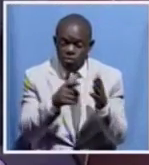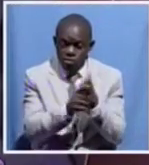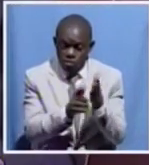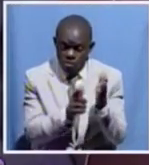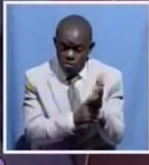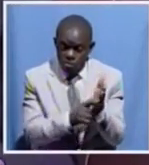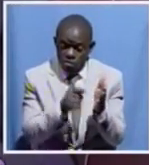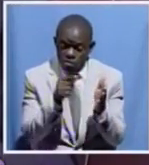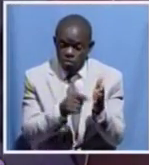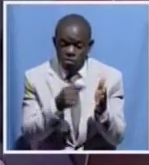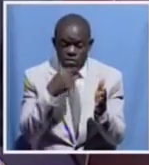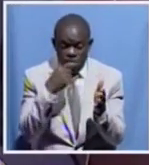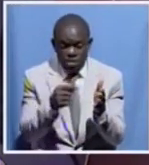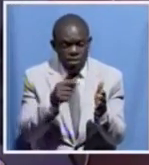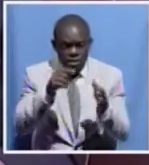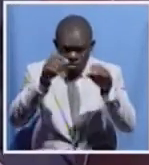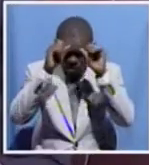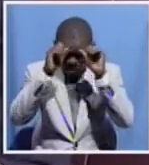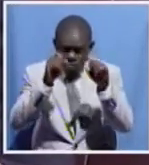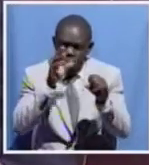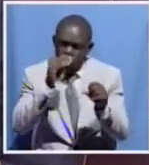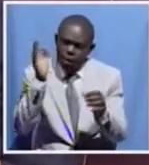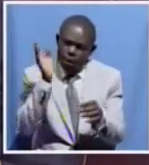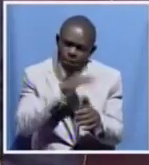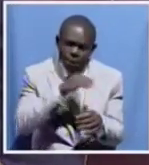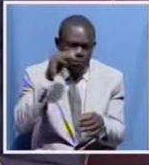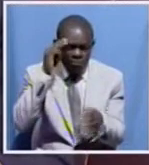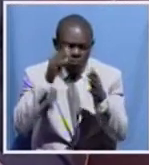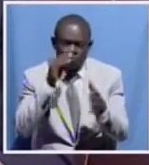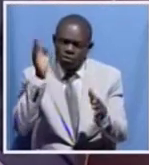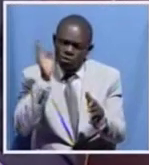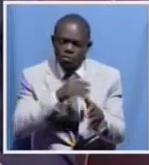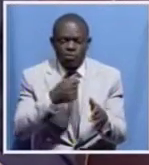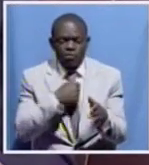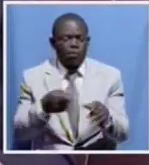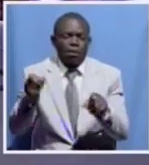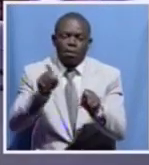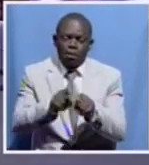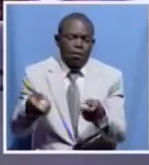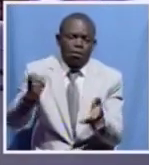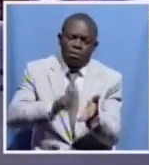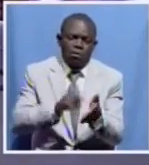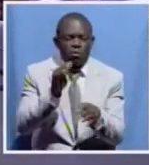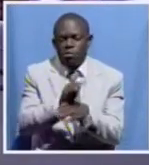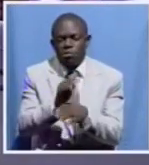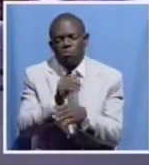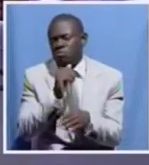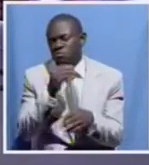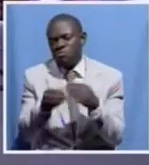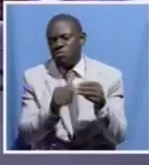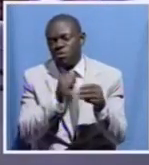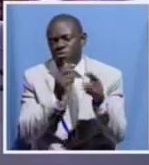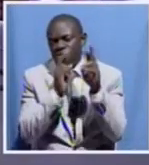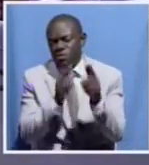the minister has already spoken and when the president has already spoken. Let's That's on why this I'm issue. concentrating I know on that the issue that stuff, brought up this part and